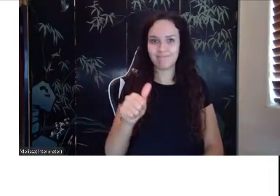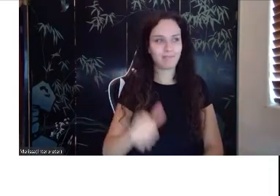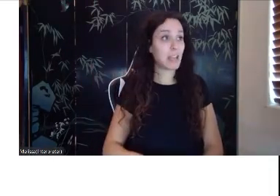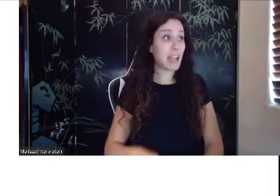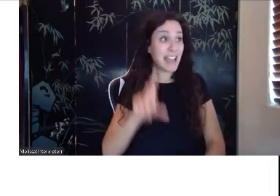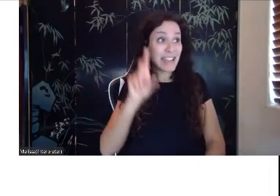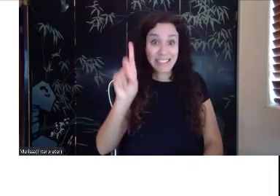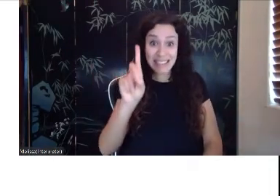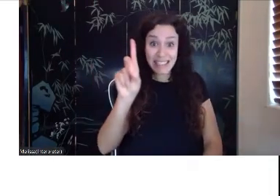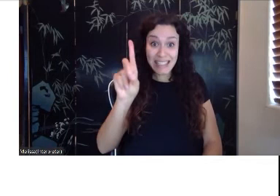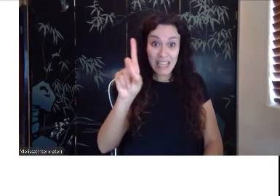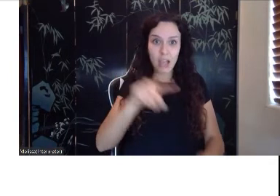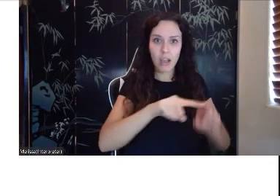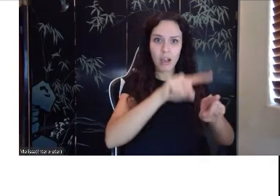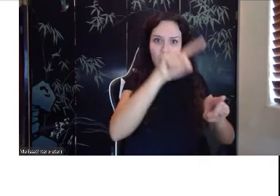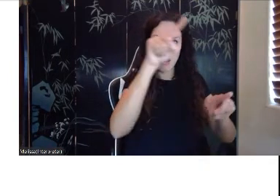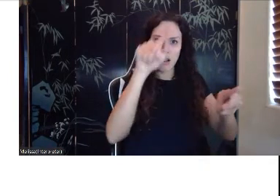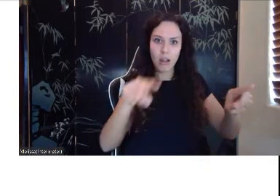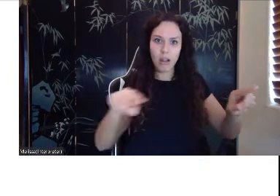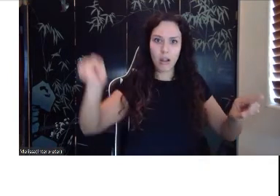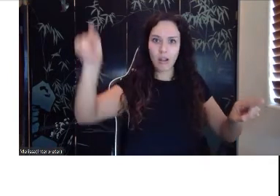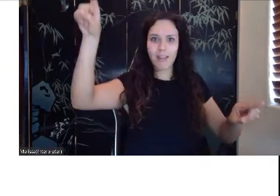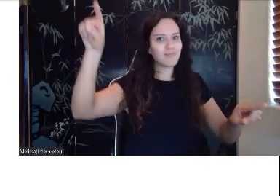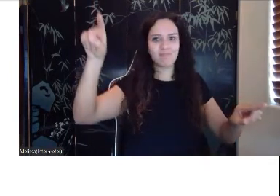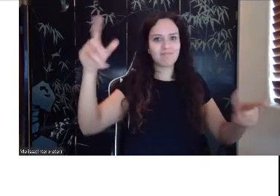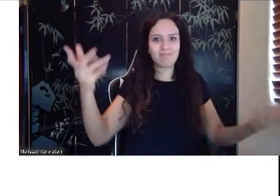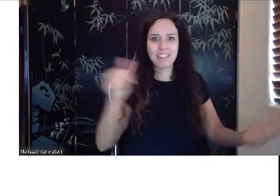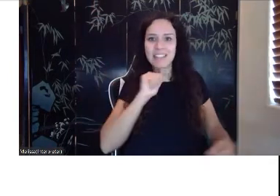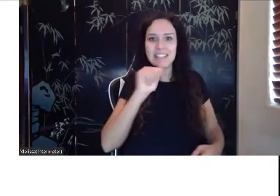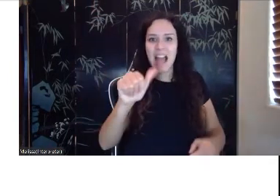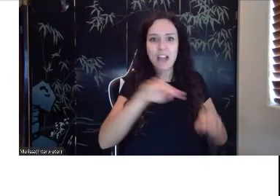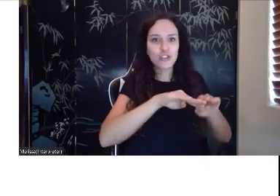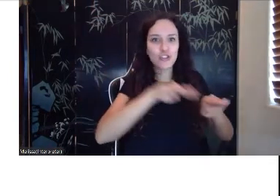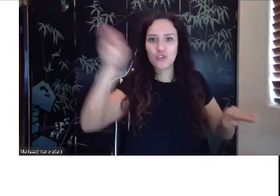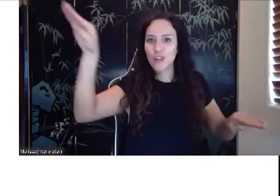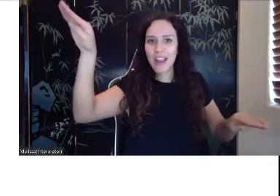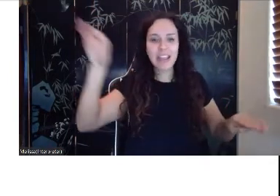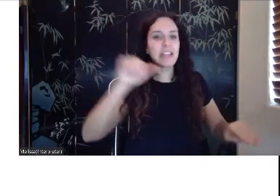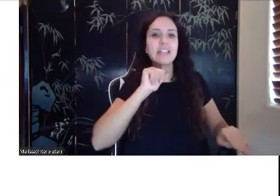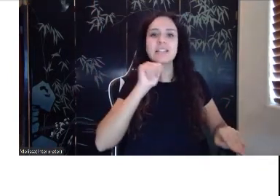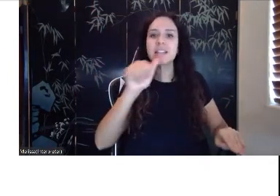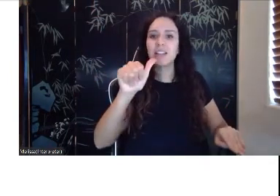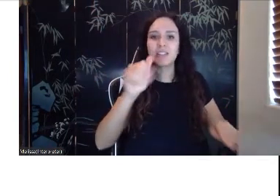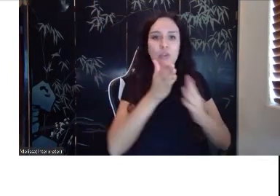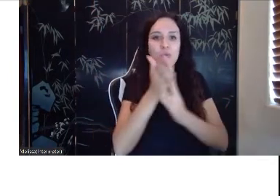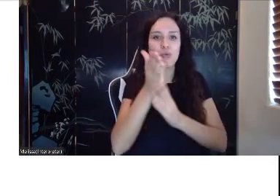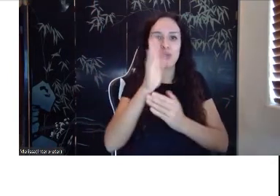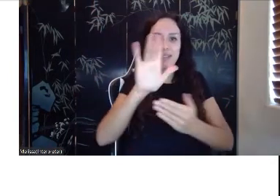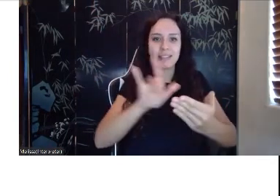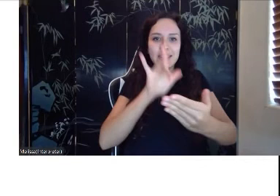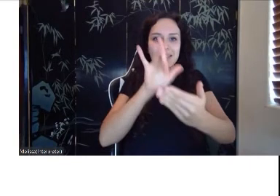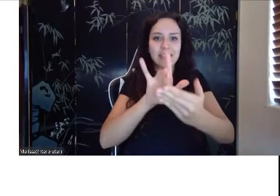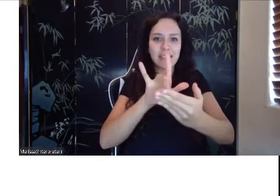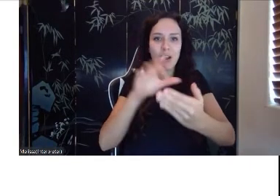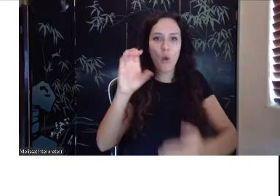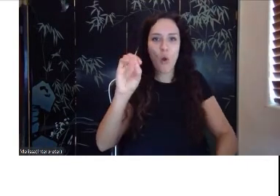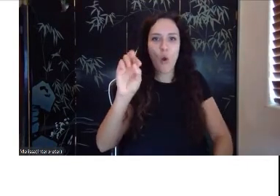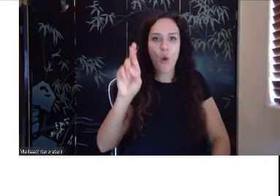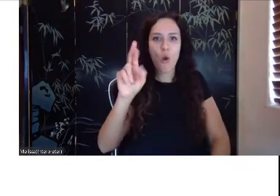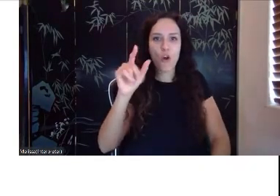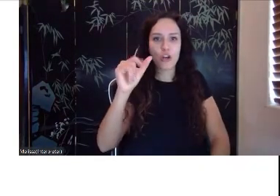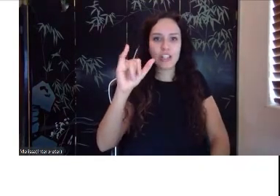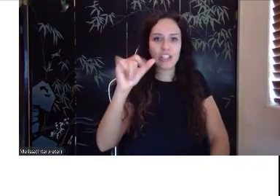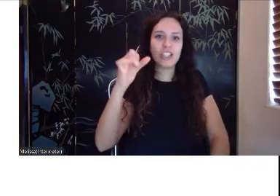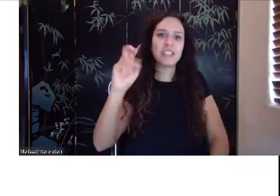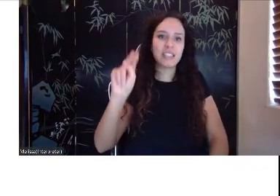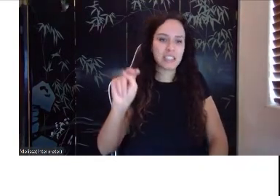Let's look at D. Ooh, it is not a straight line, it's curvy. It's curvy, and it does not go through the origin, so